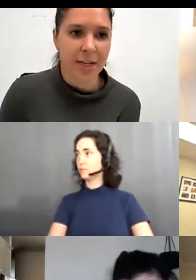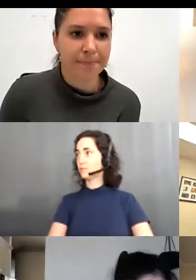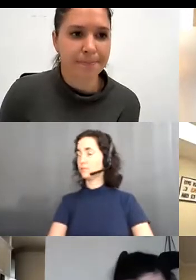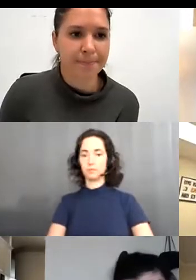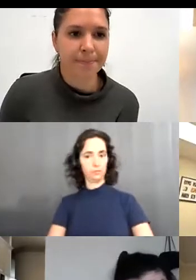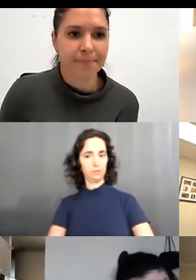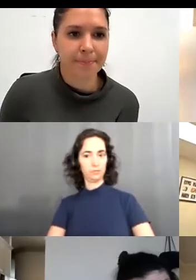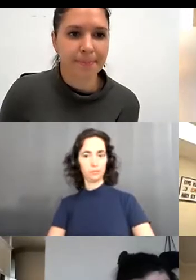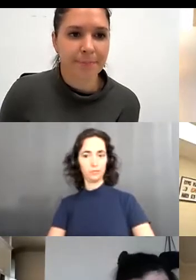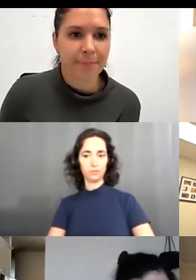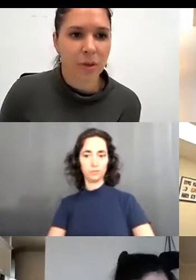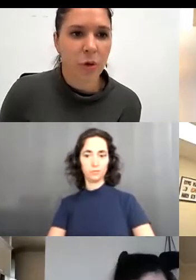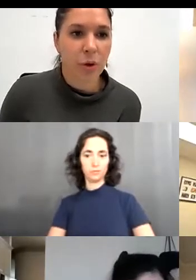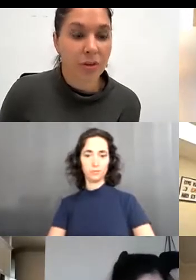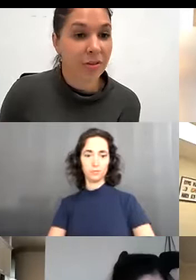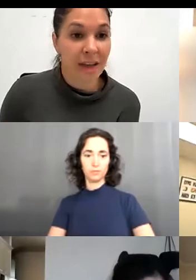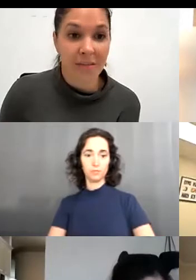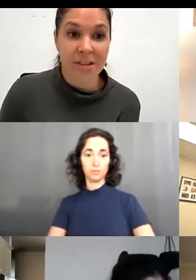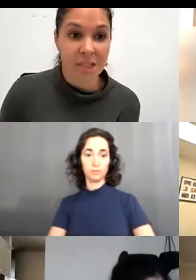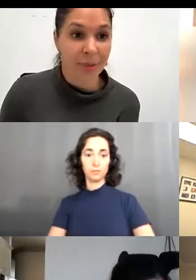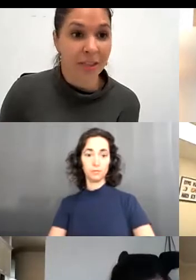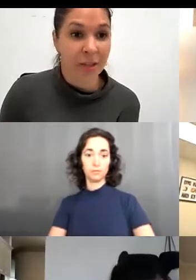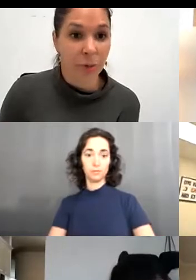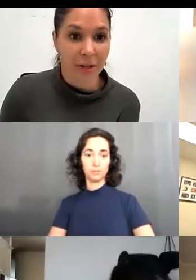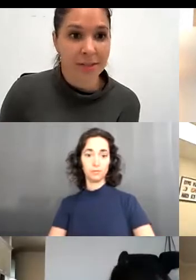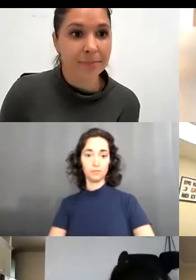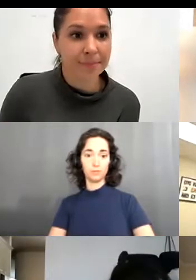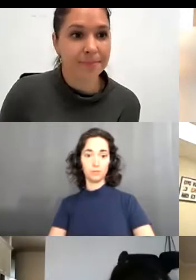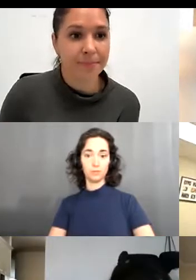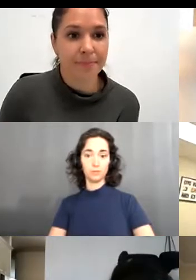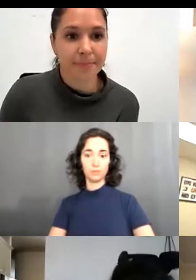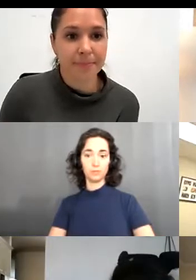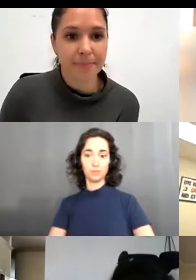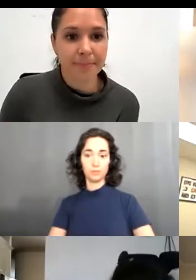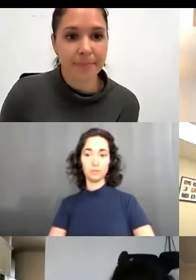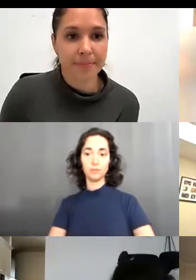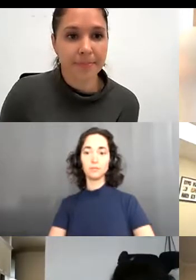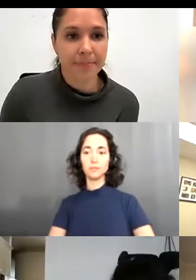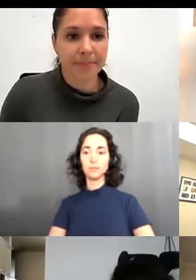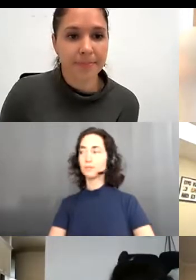Louisiana, whether they have a disability or not.